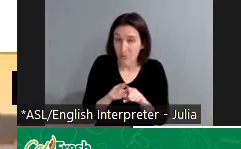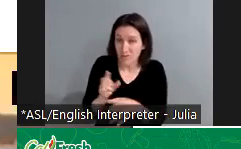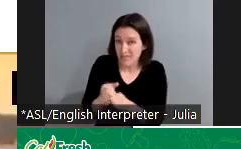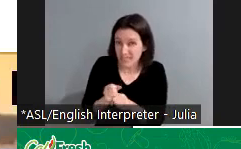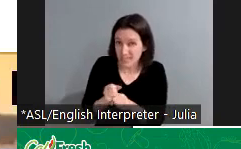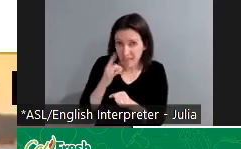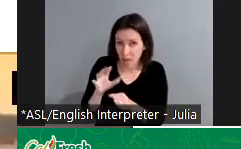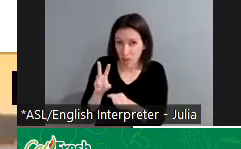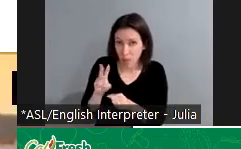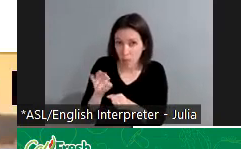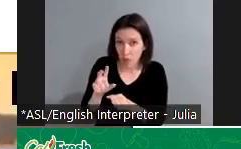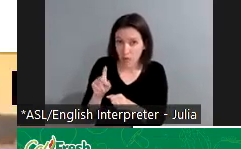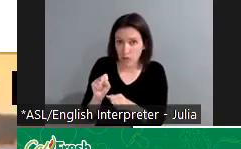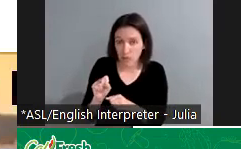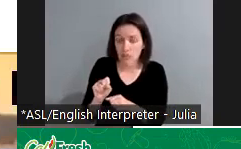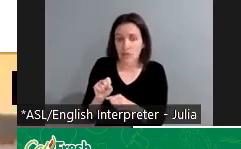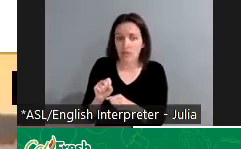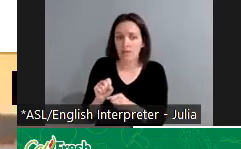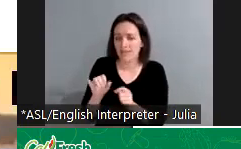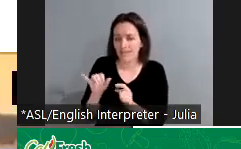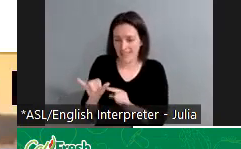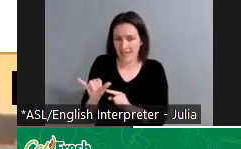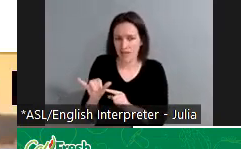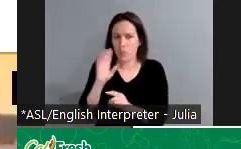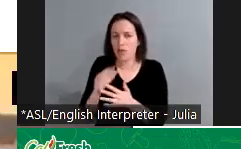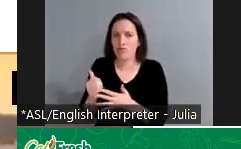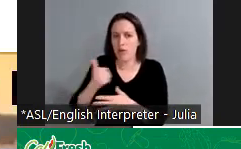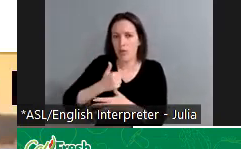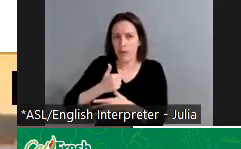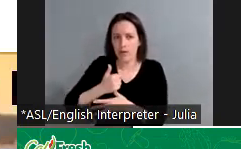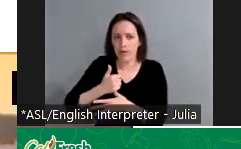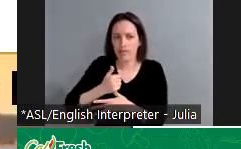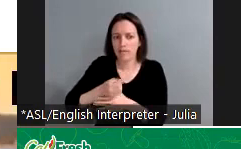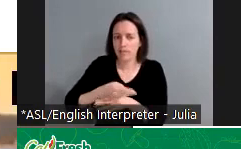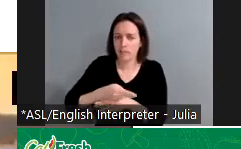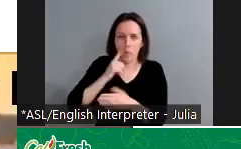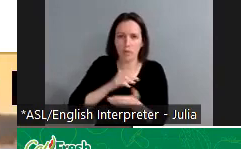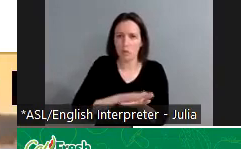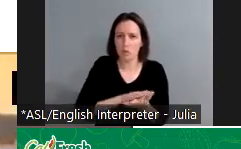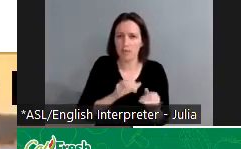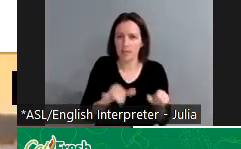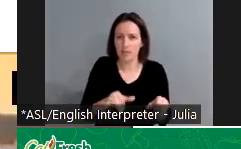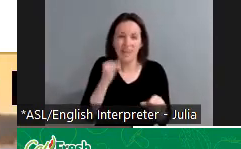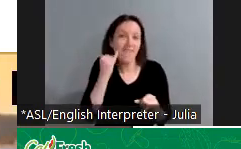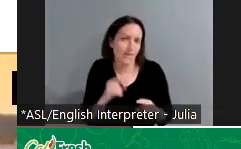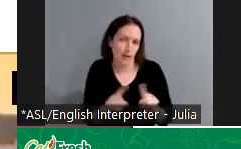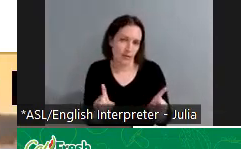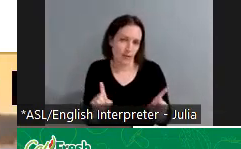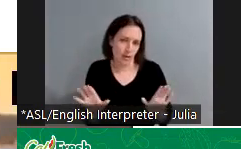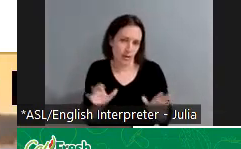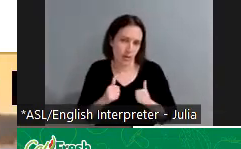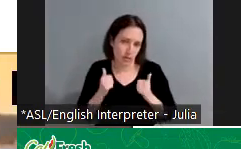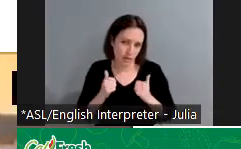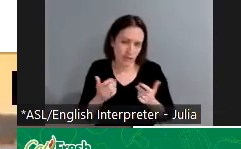mailing address on the CalWorks case will take priority over the mailing address in the school system if they are different.